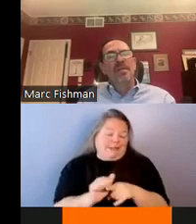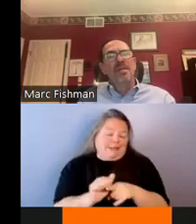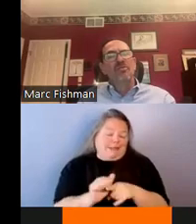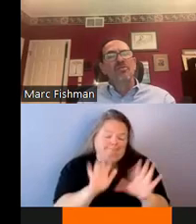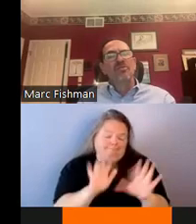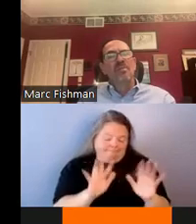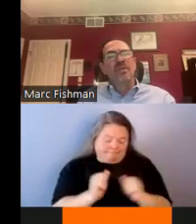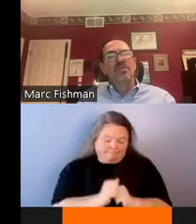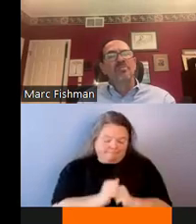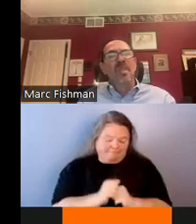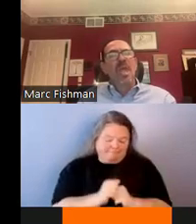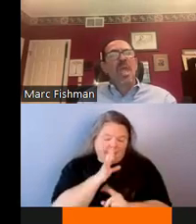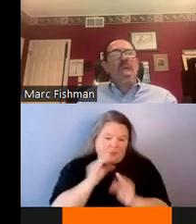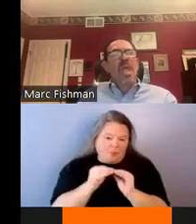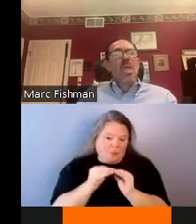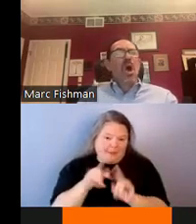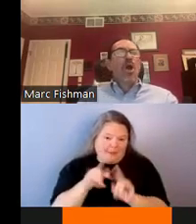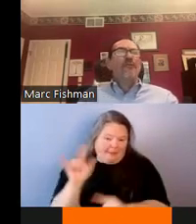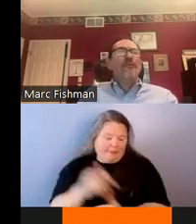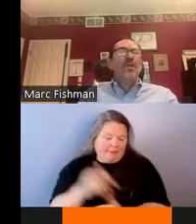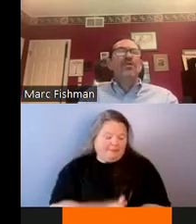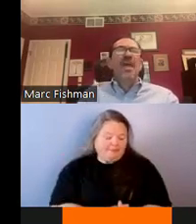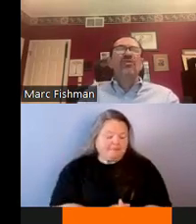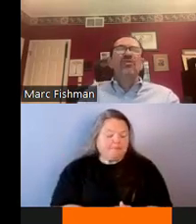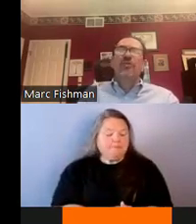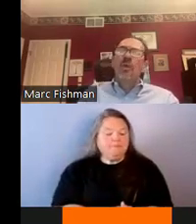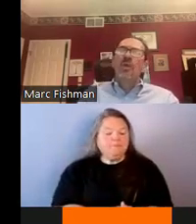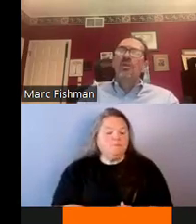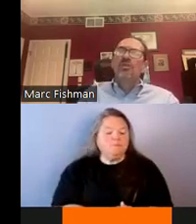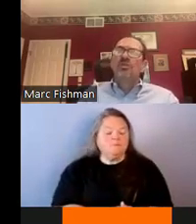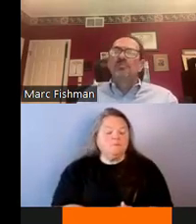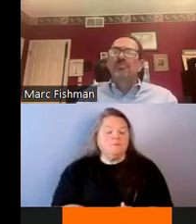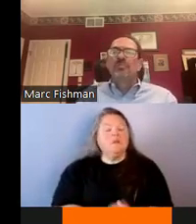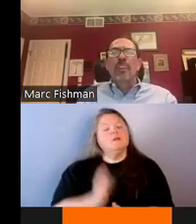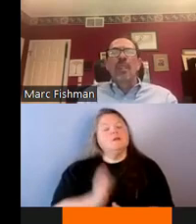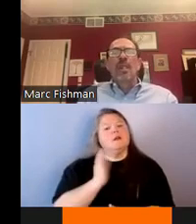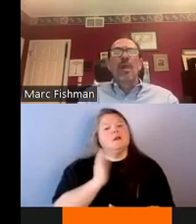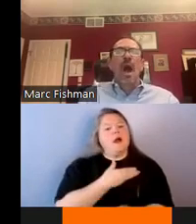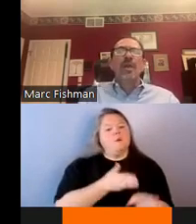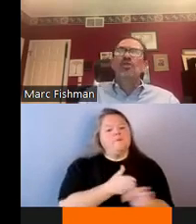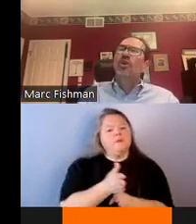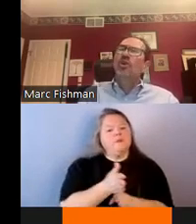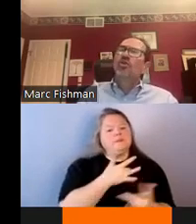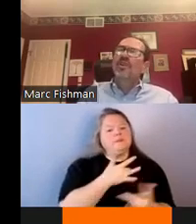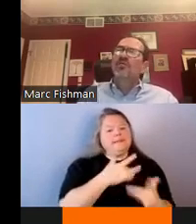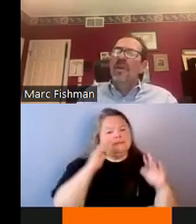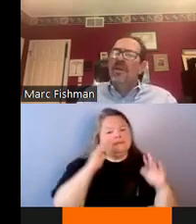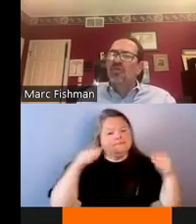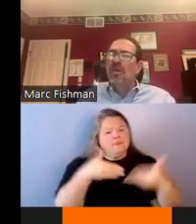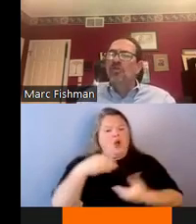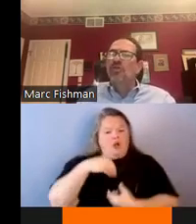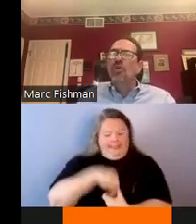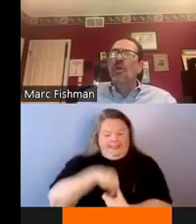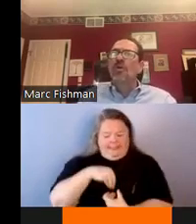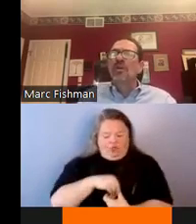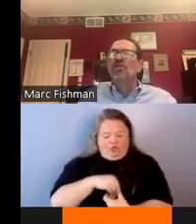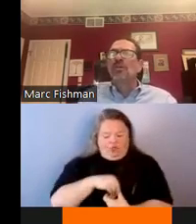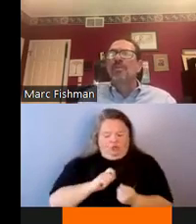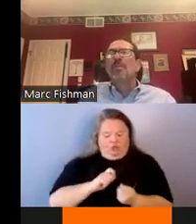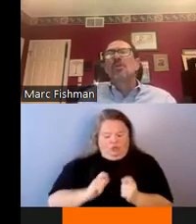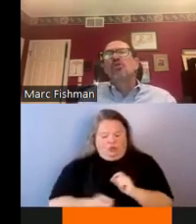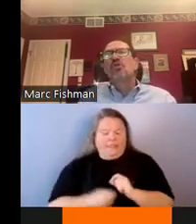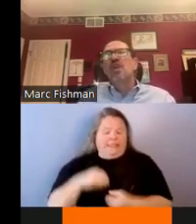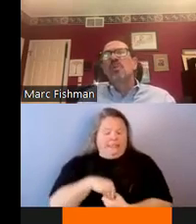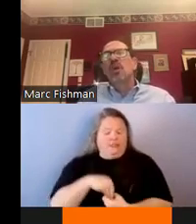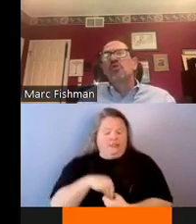about that in just a few minutes. Our field tends to focus on internal transformation, on internal